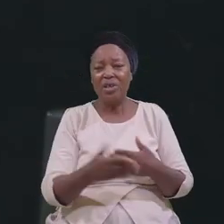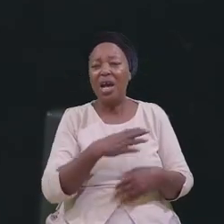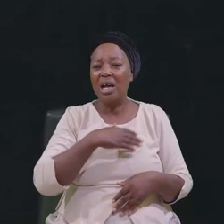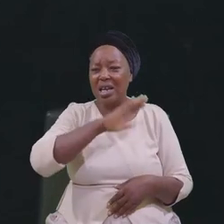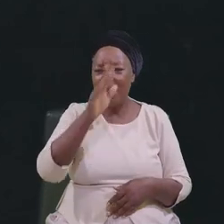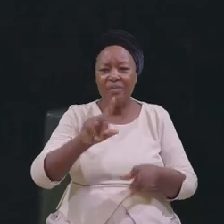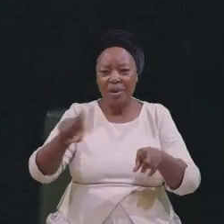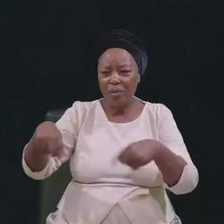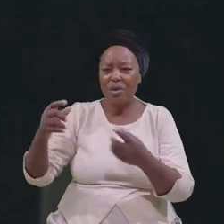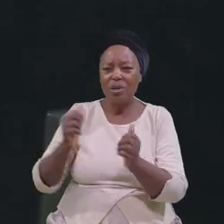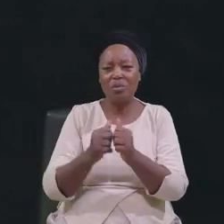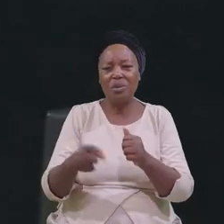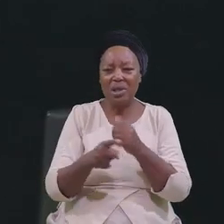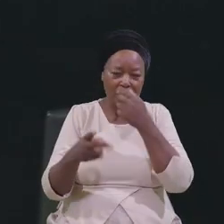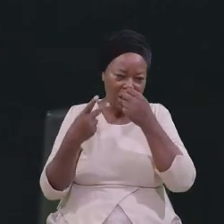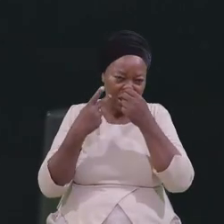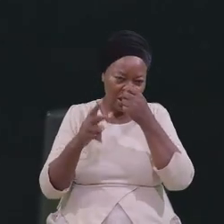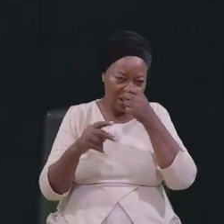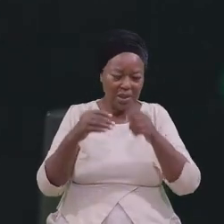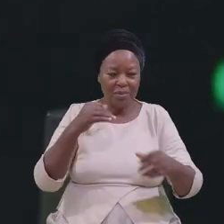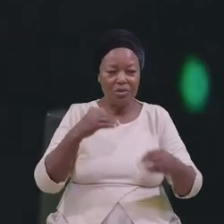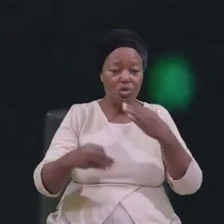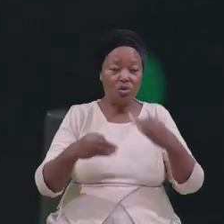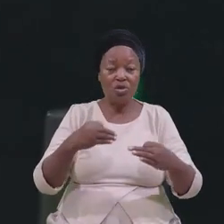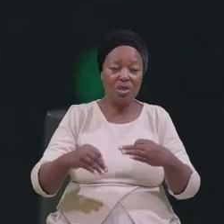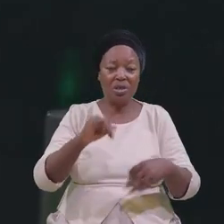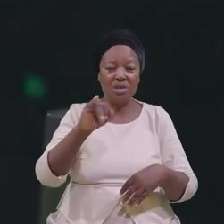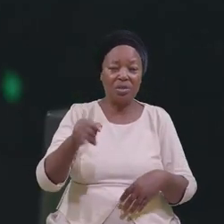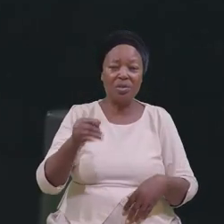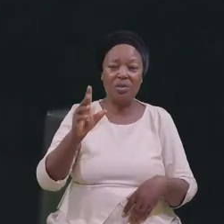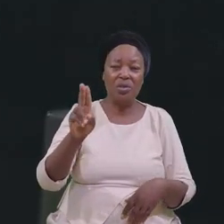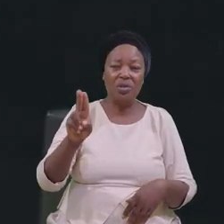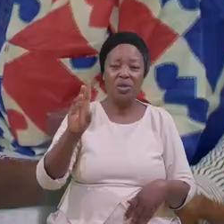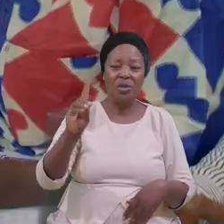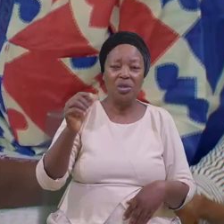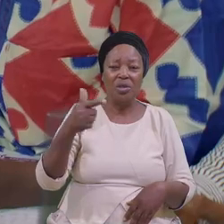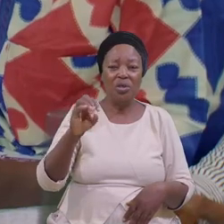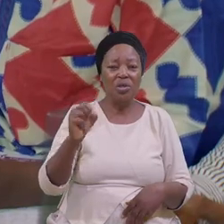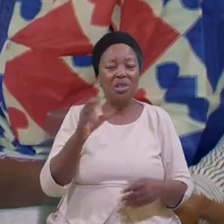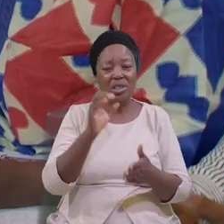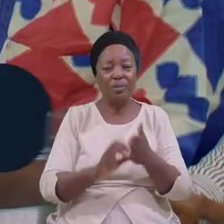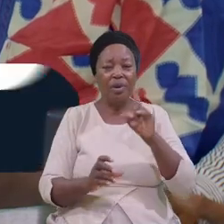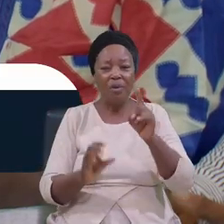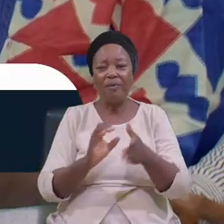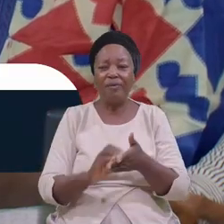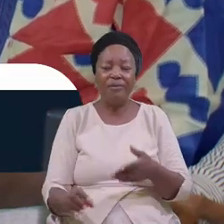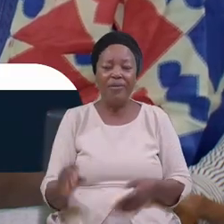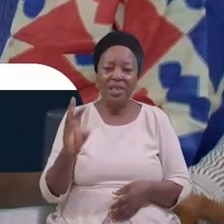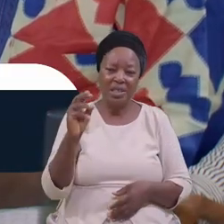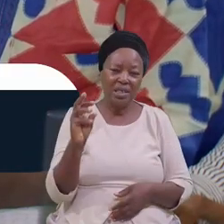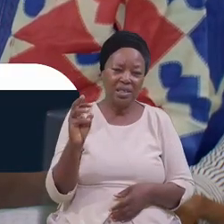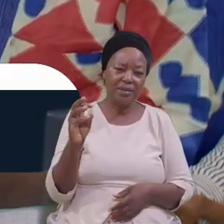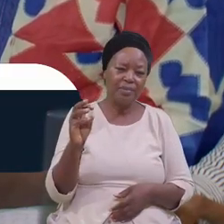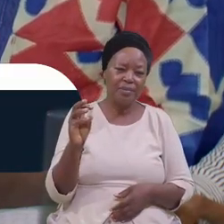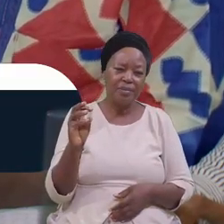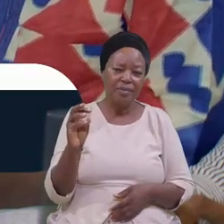went with them. Look at Judges chapter 1. Verse 16. In Judges chapter 1, verse